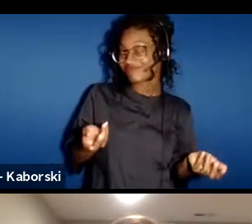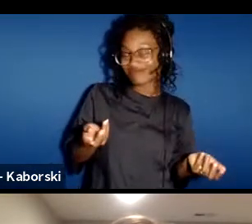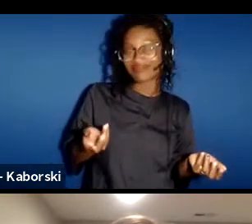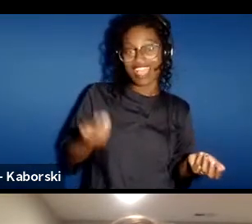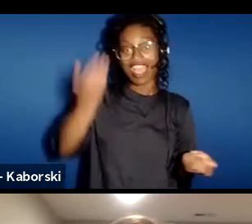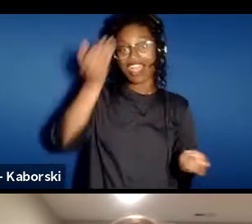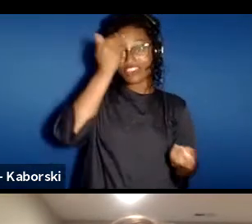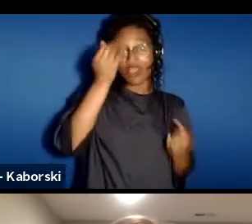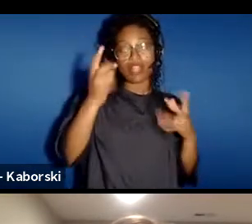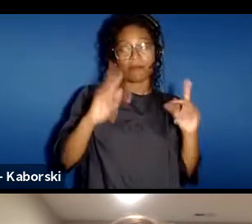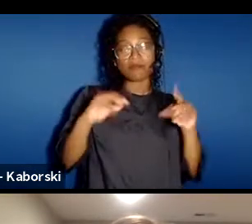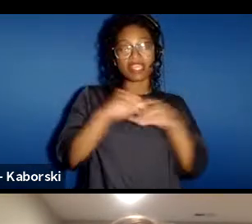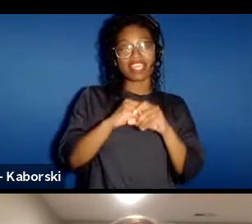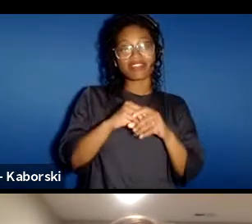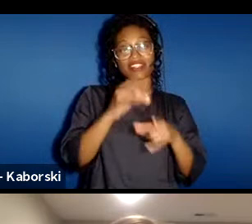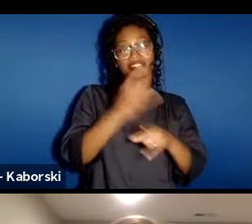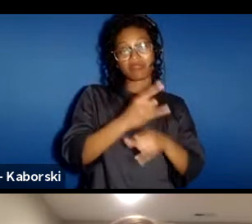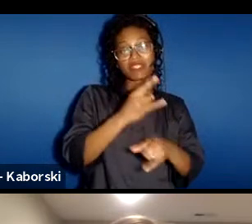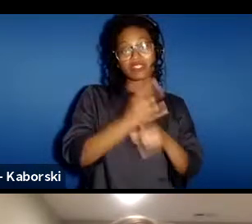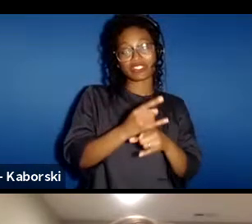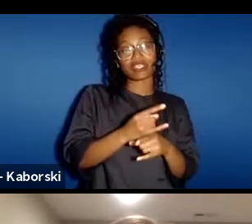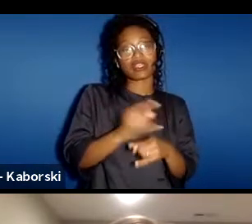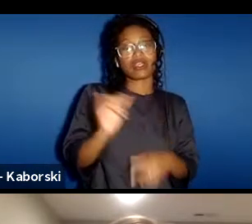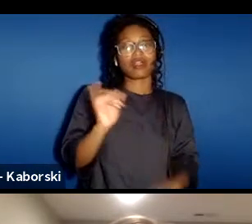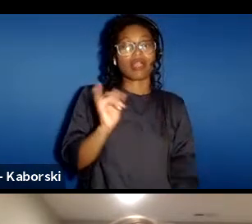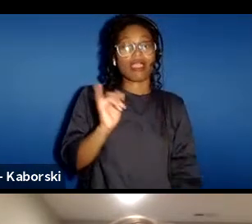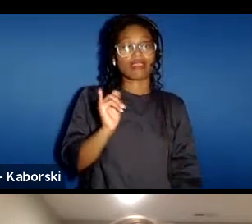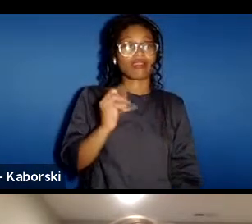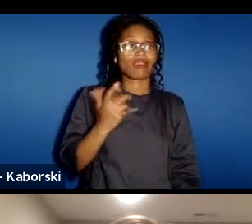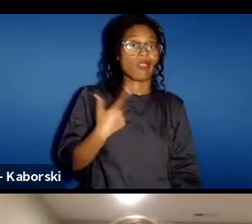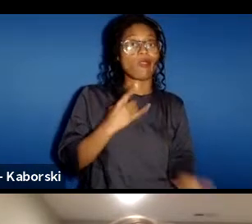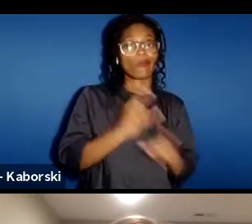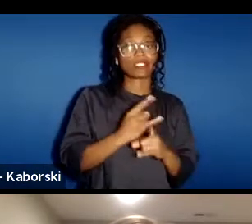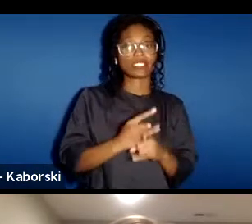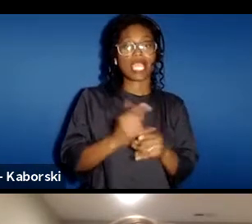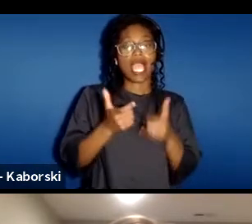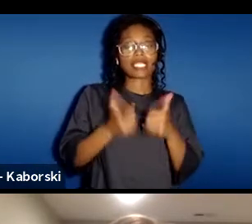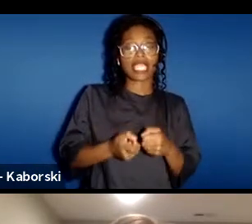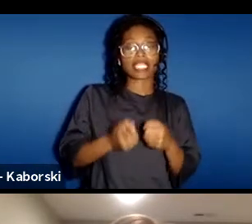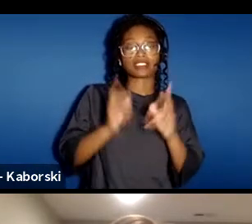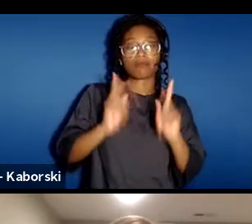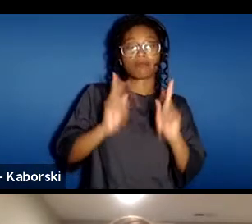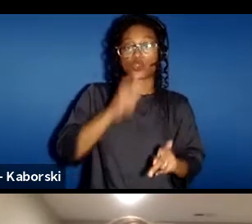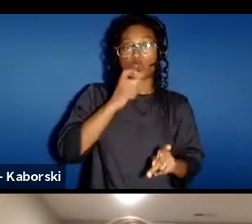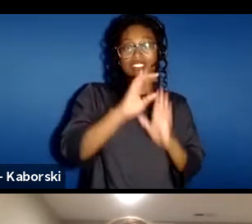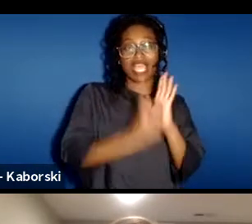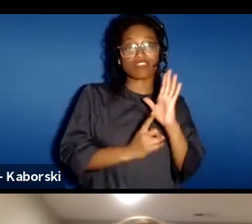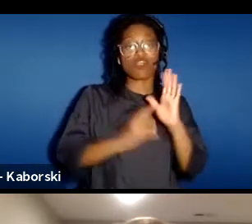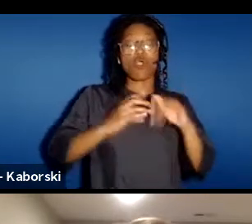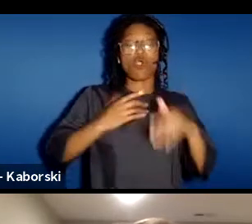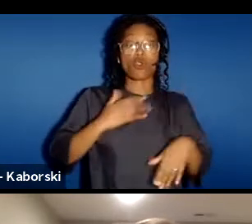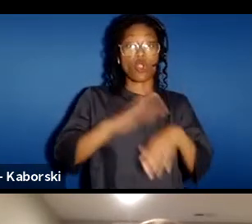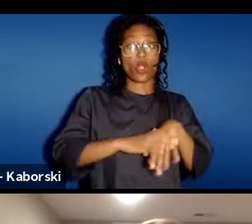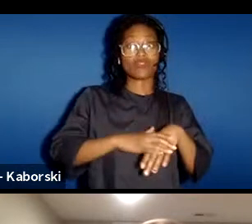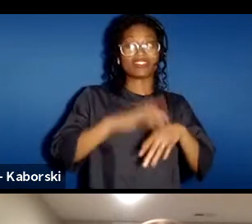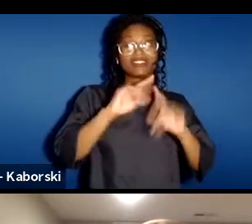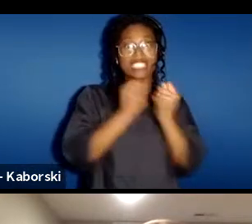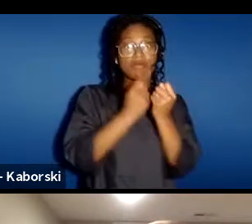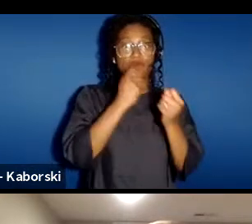in the spirits category, and that's the other thing too. Like walking around whiskey, I can text the person who designed it, or they were on the team that designed it and said good